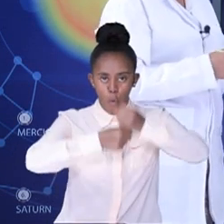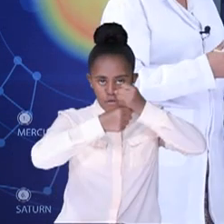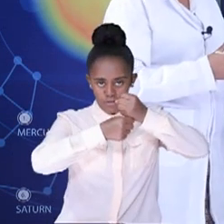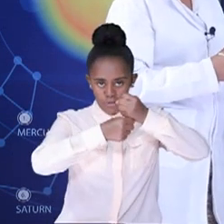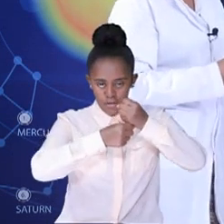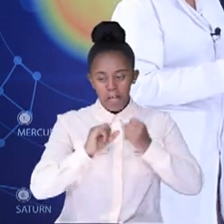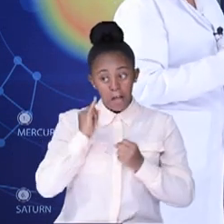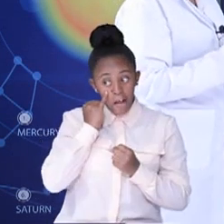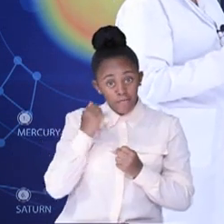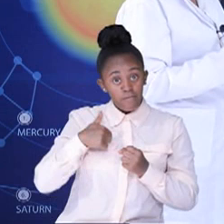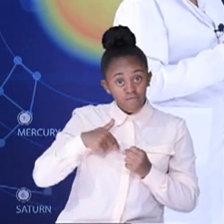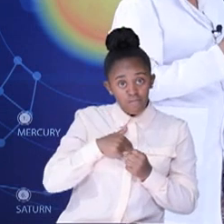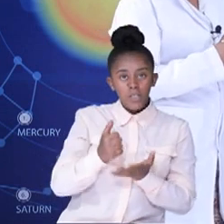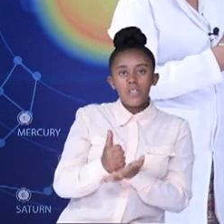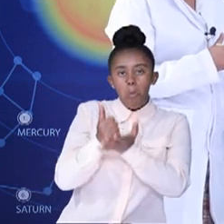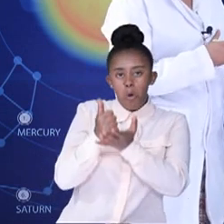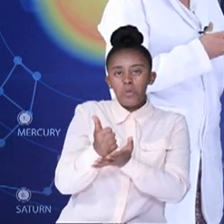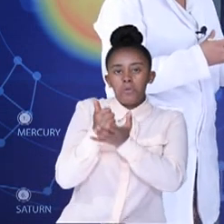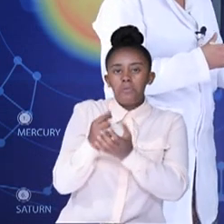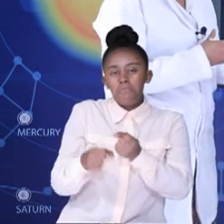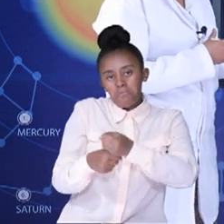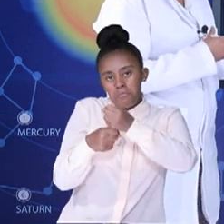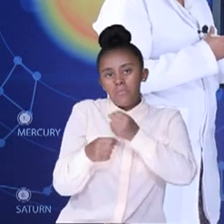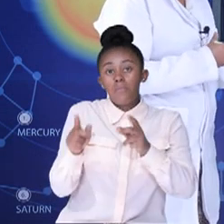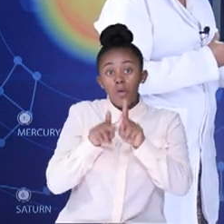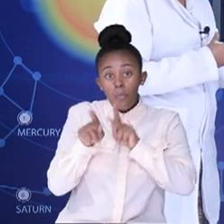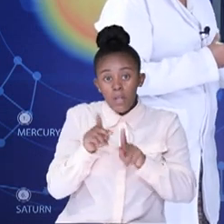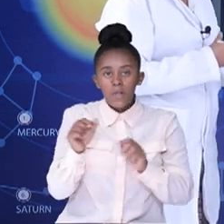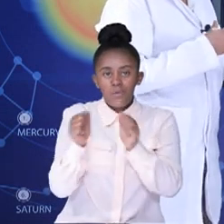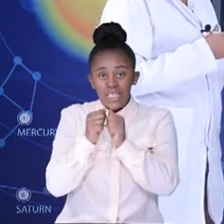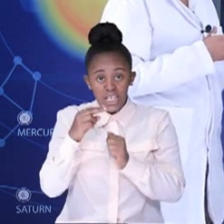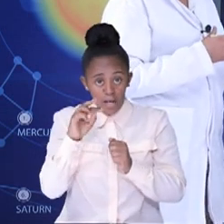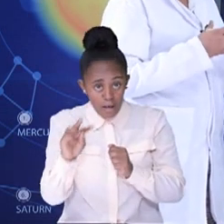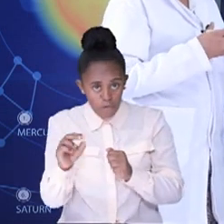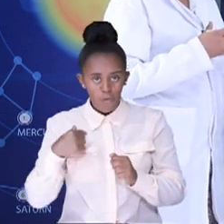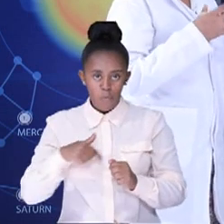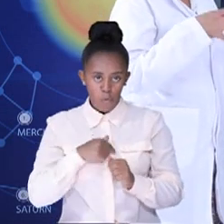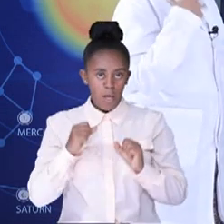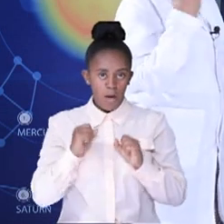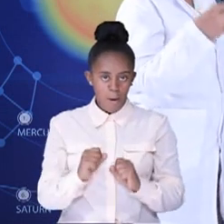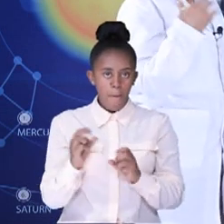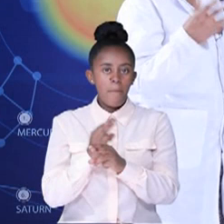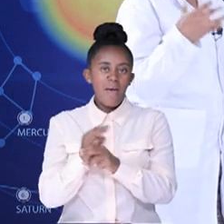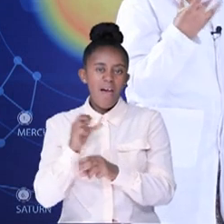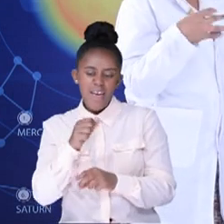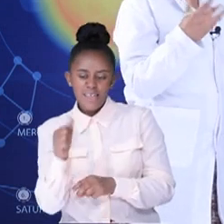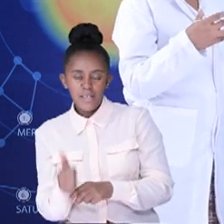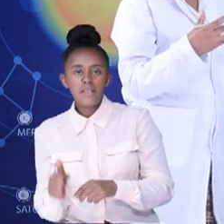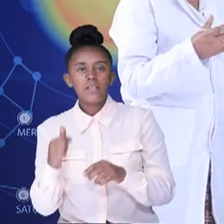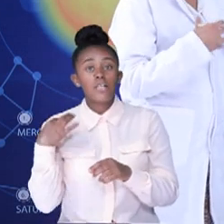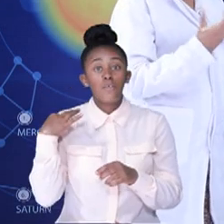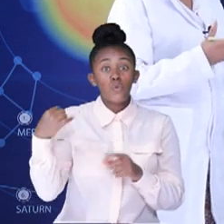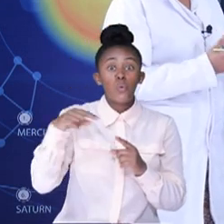If we care and if give support people with HIV, we can make other individuals